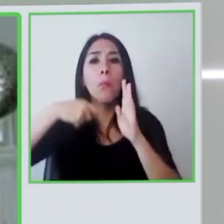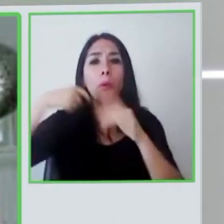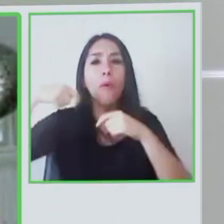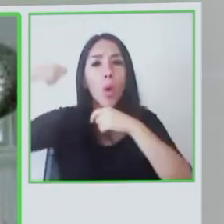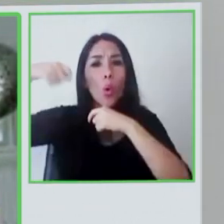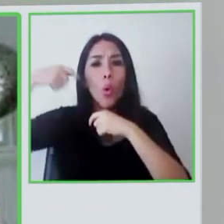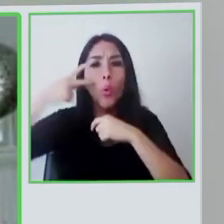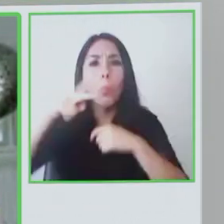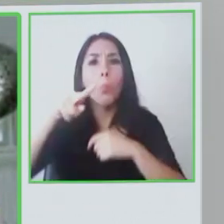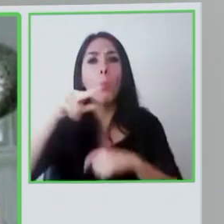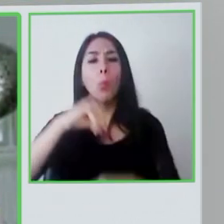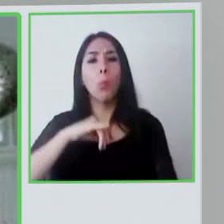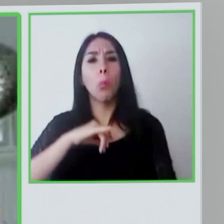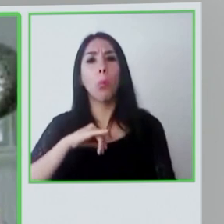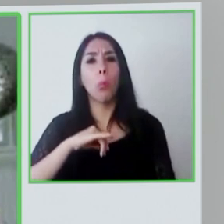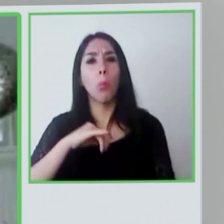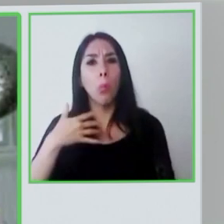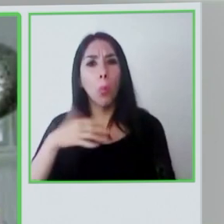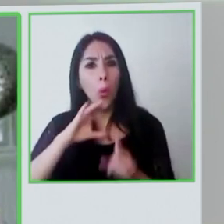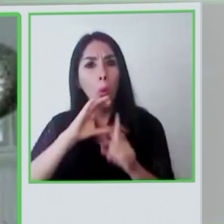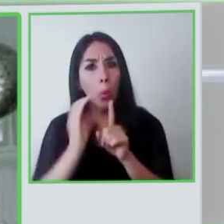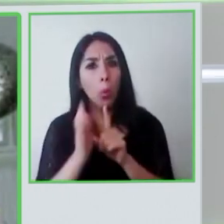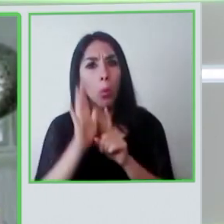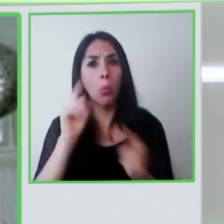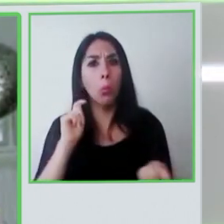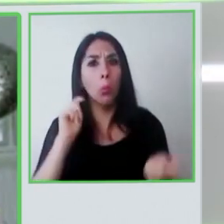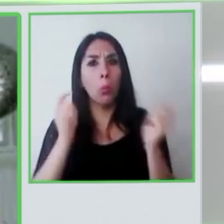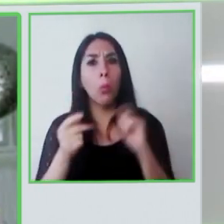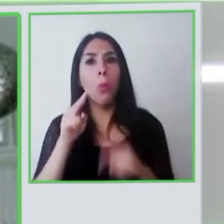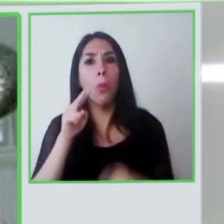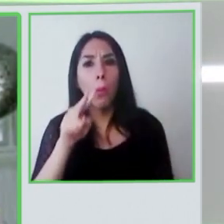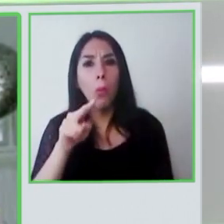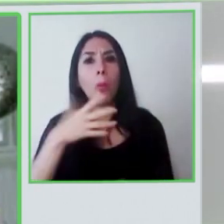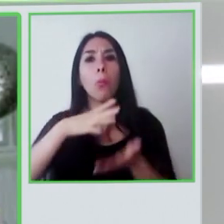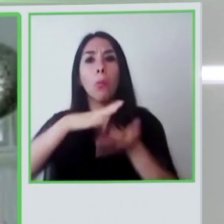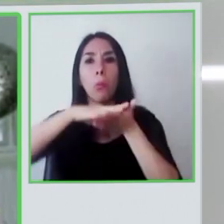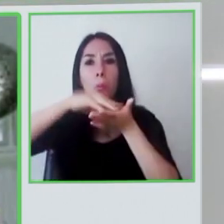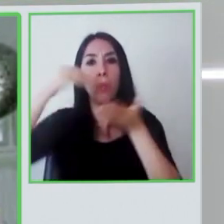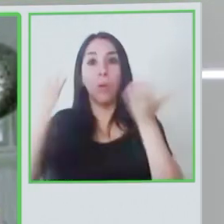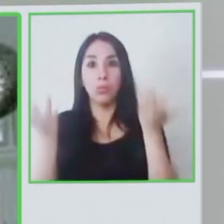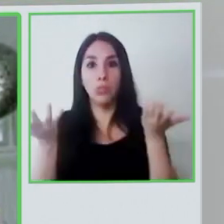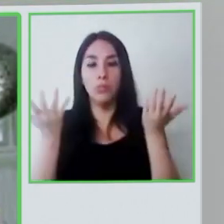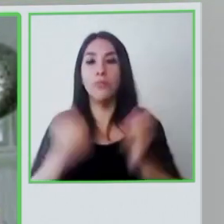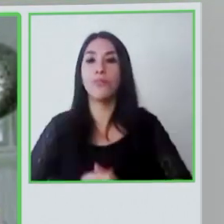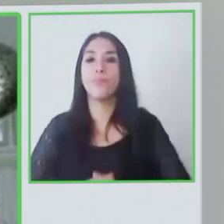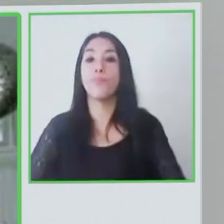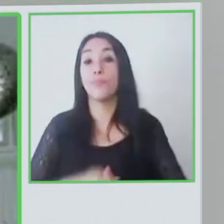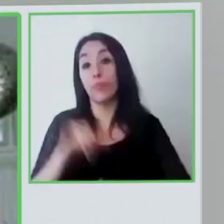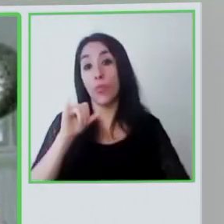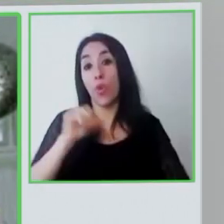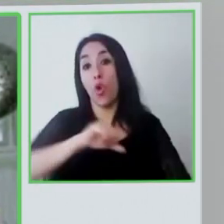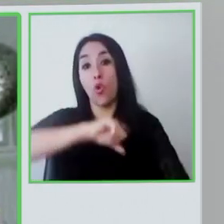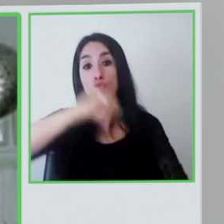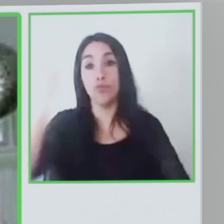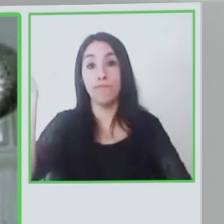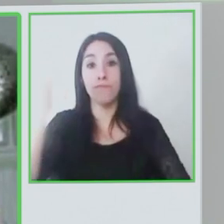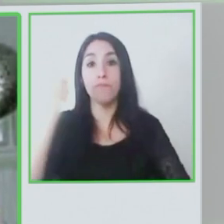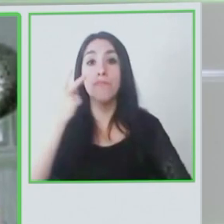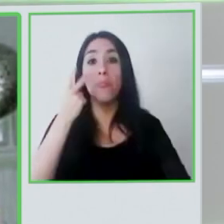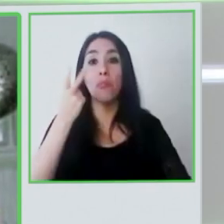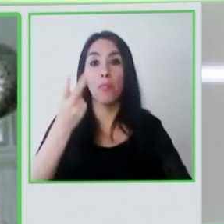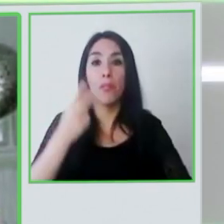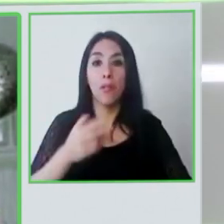of cultural change. So we've seen other things related to this also, the Be